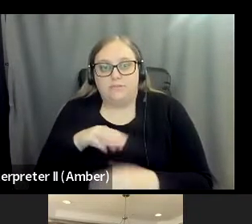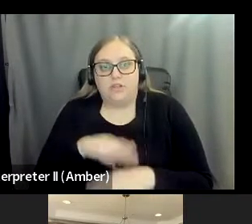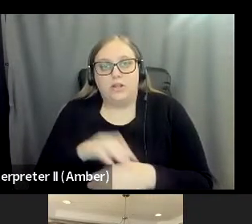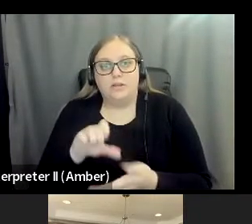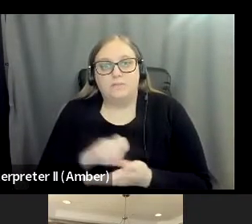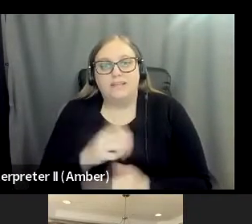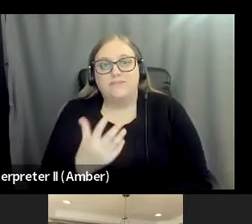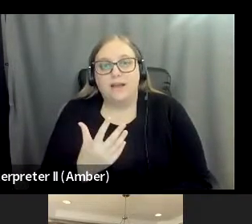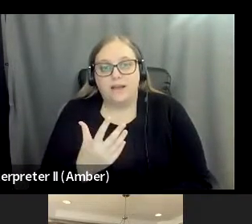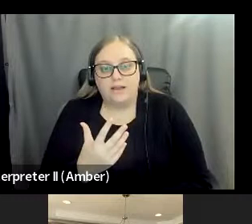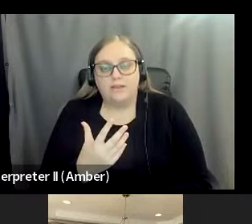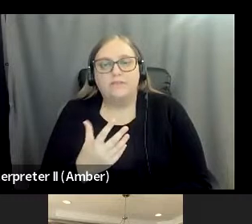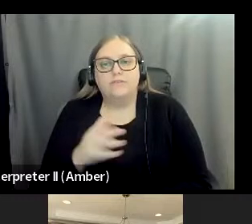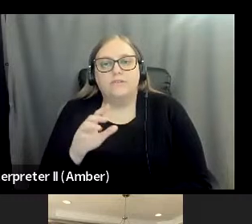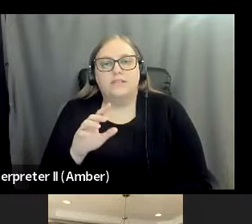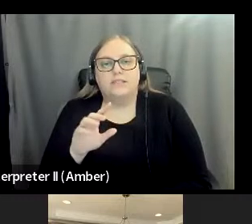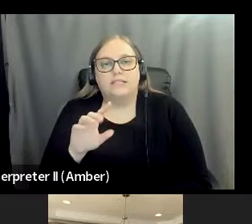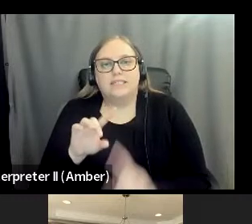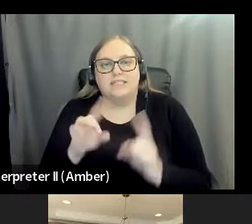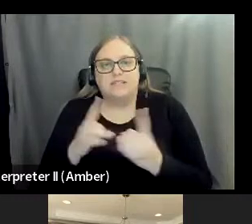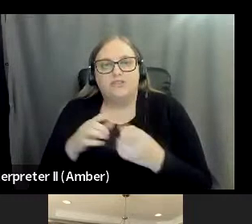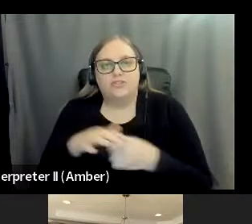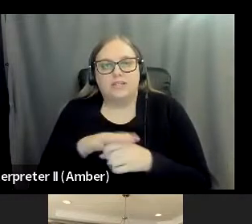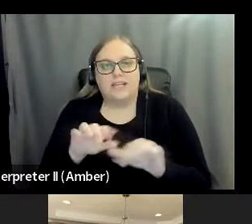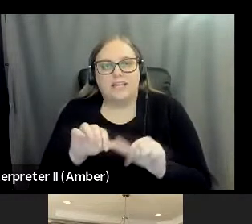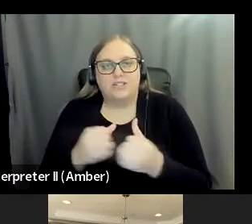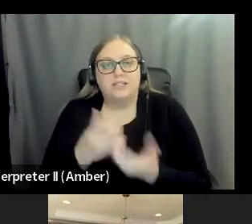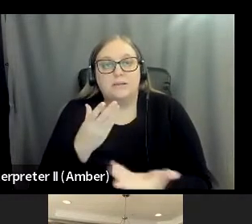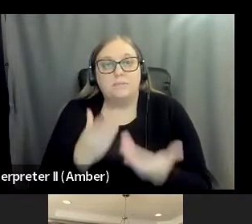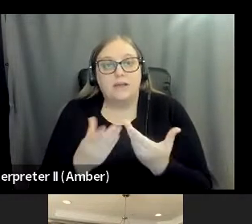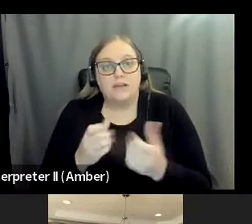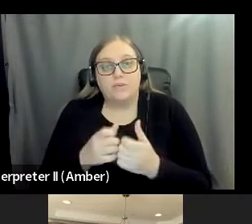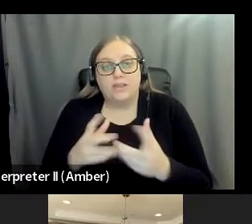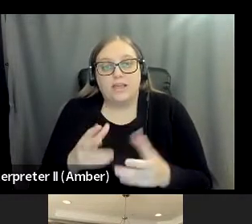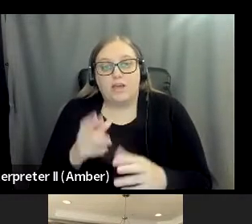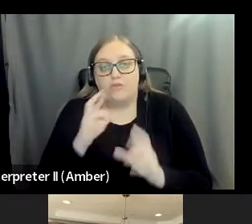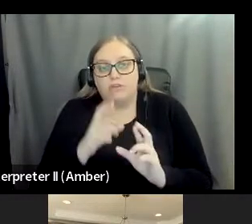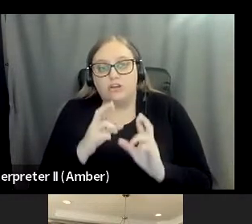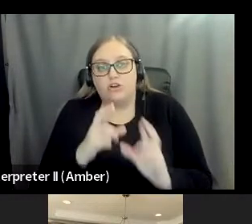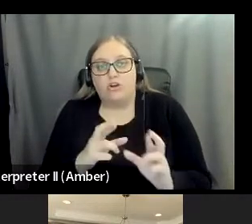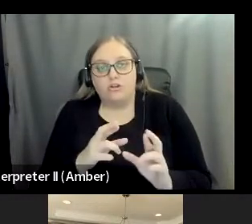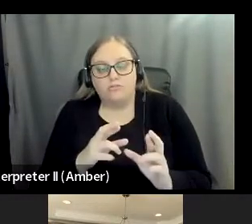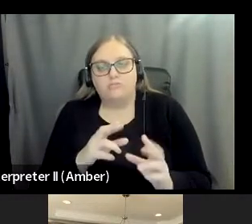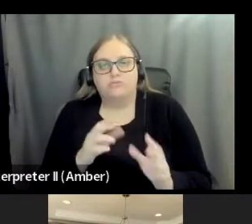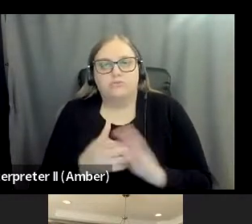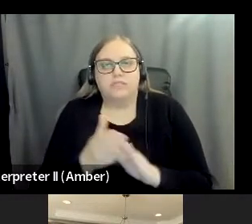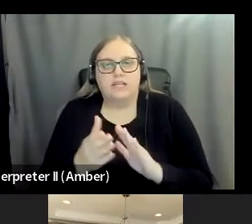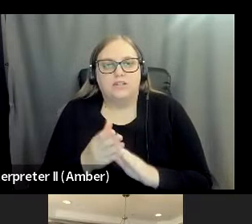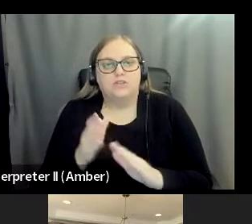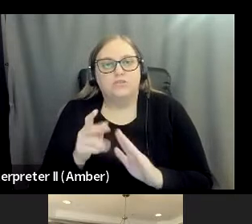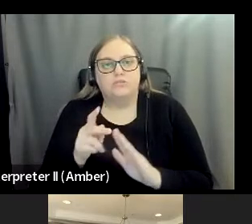5, district agencies may, without regard to established operating procedures, enter into contracts, et